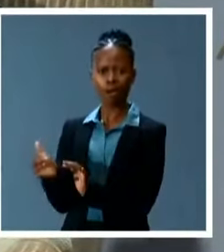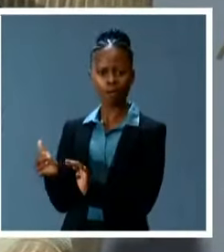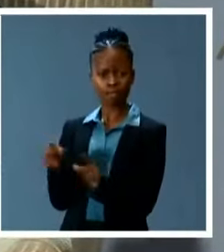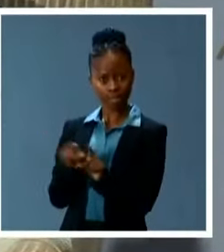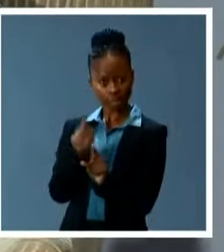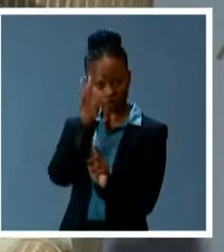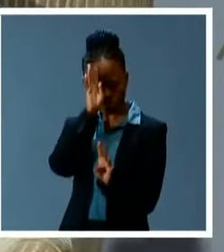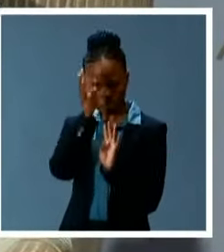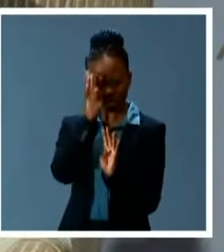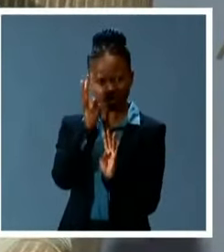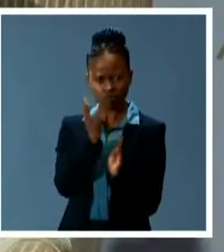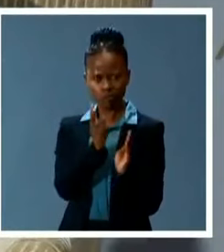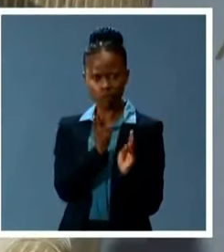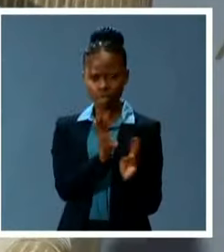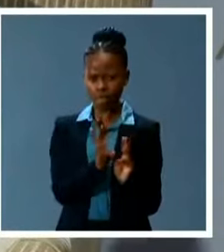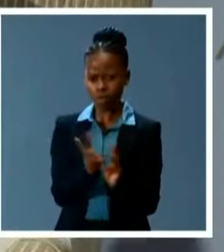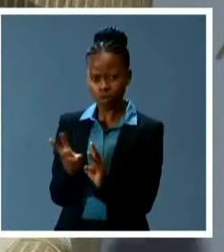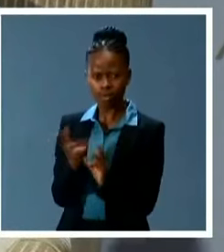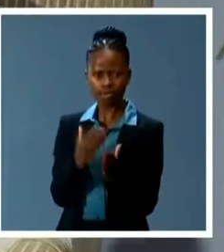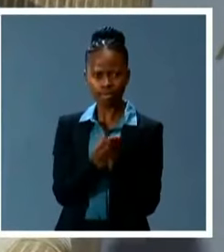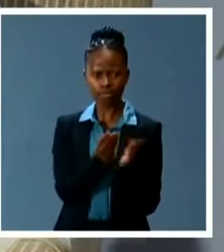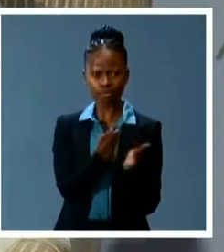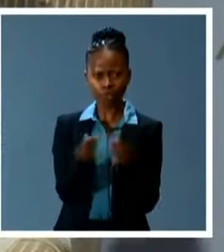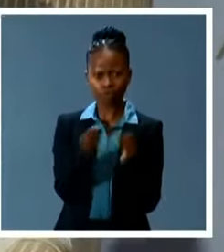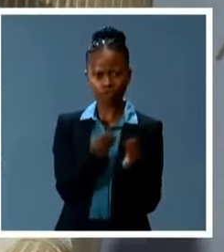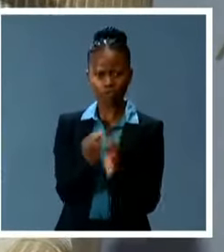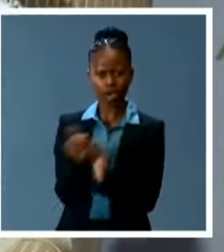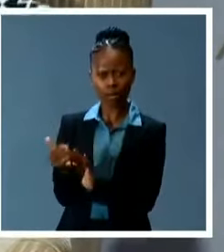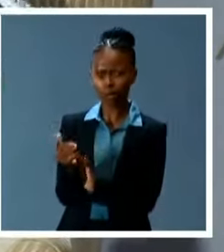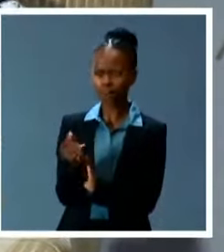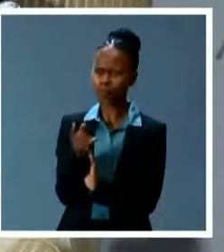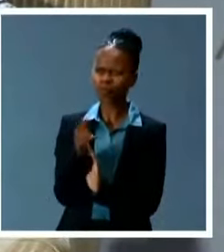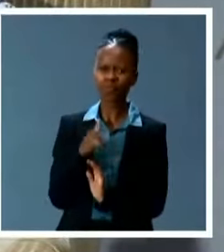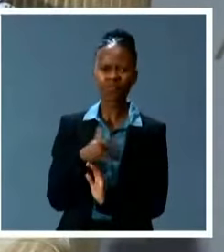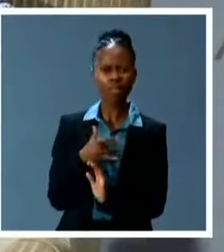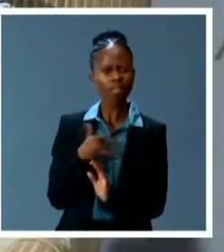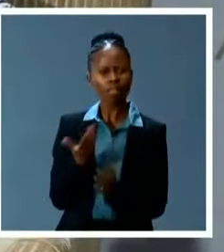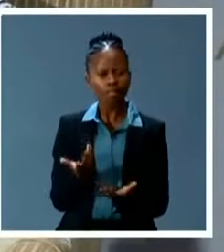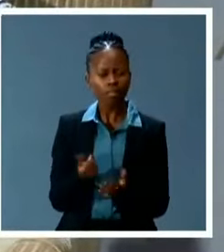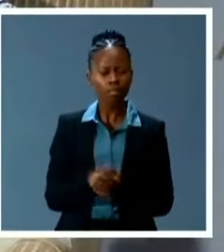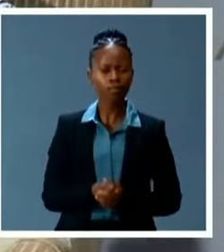the disparities which you have so described?